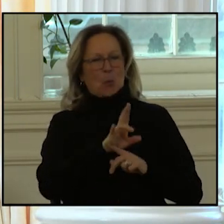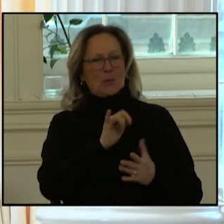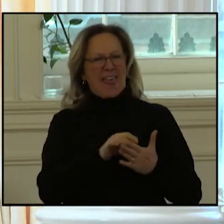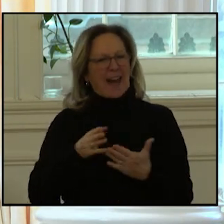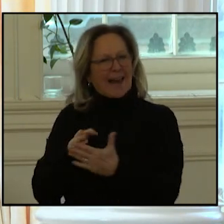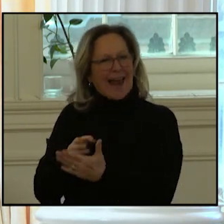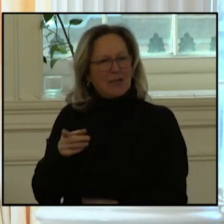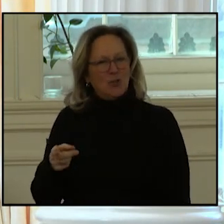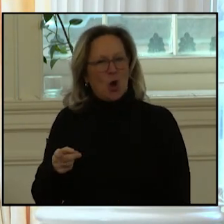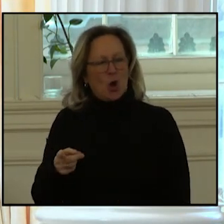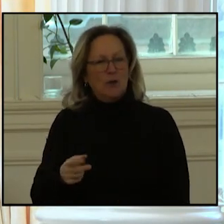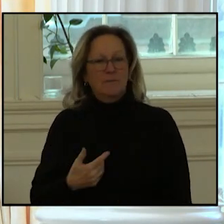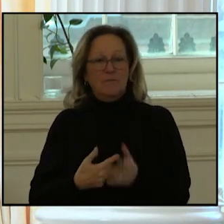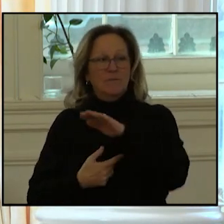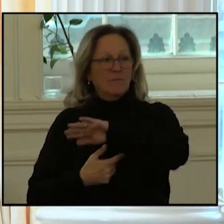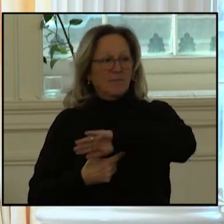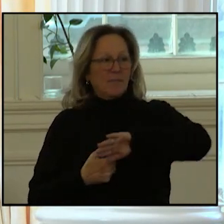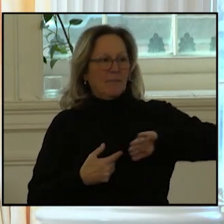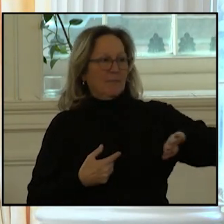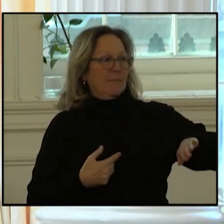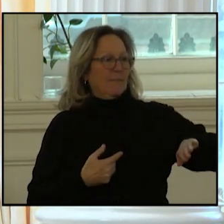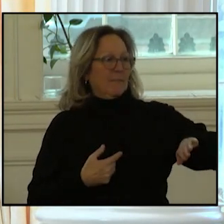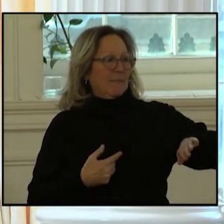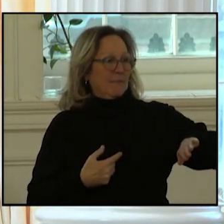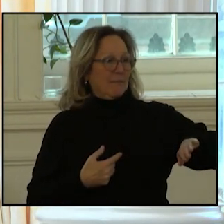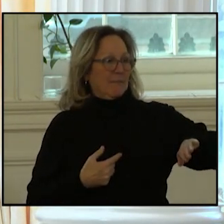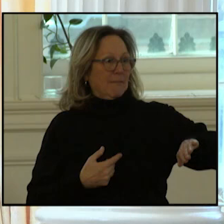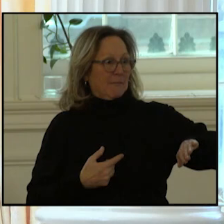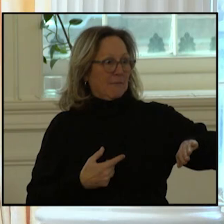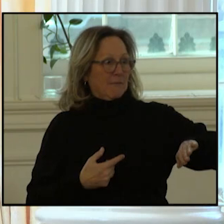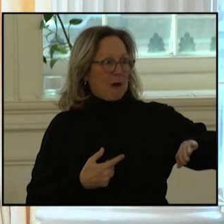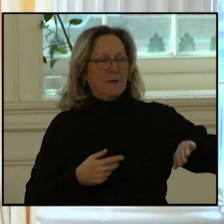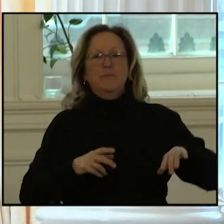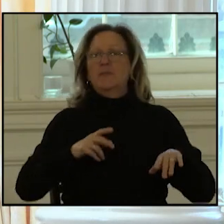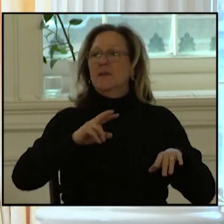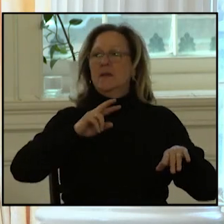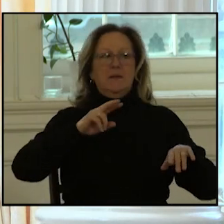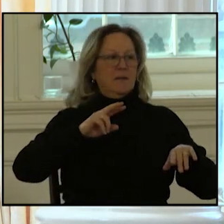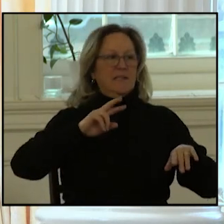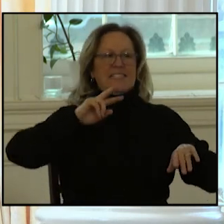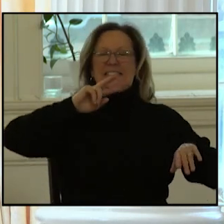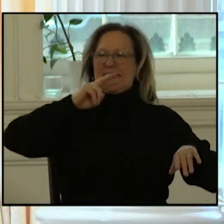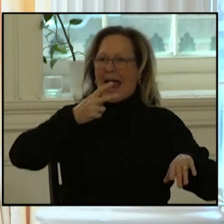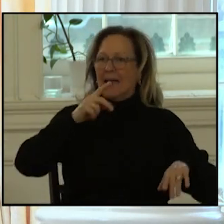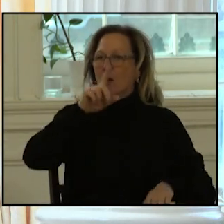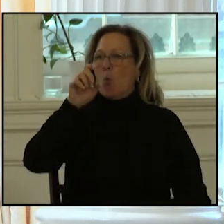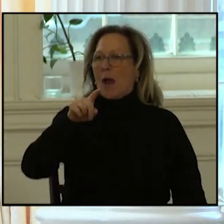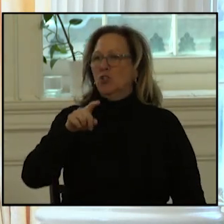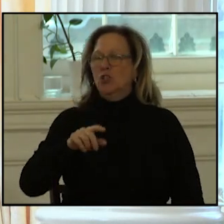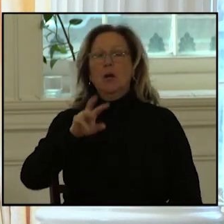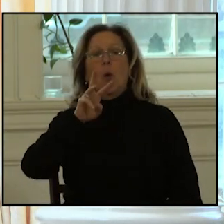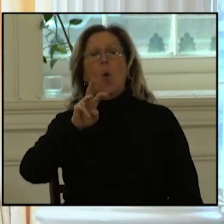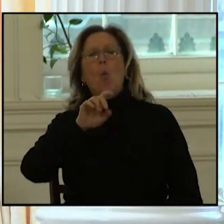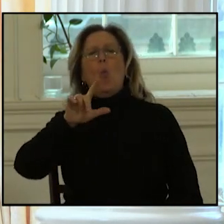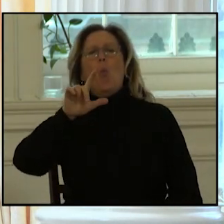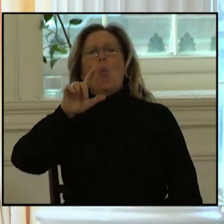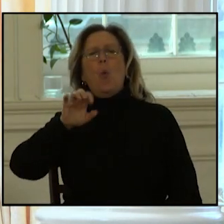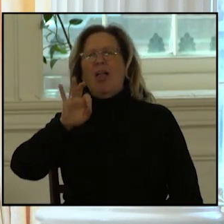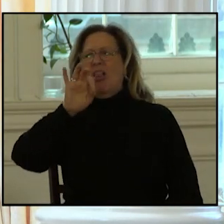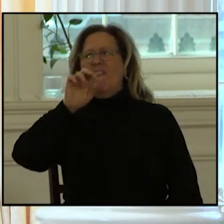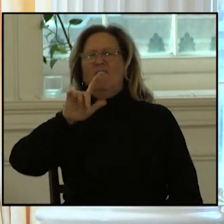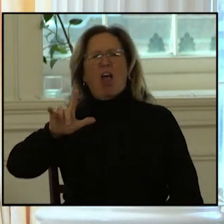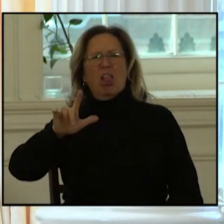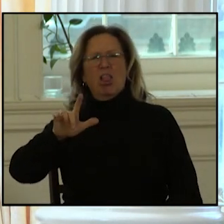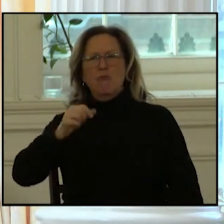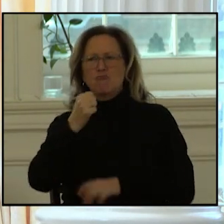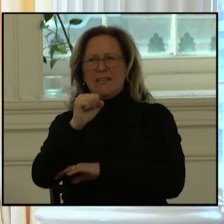second question had to do with the willful resistance. Sometimes I'm finding that the willful